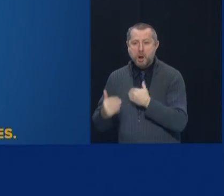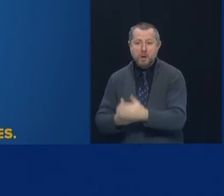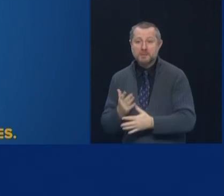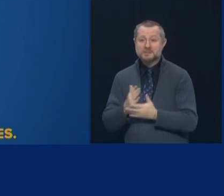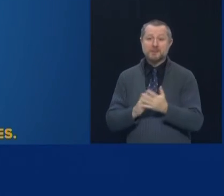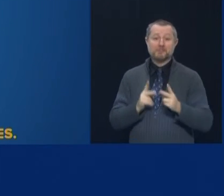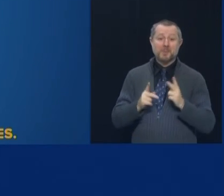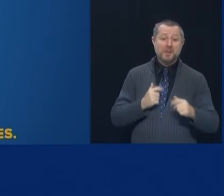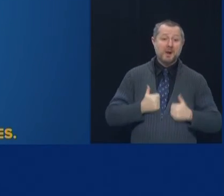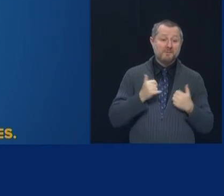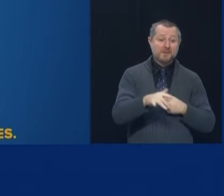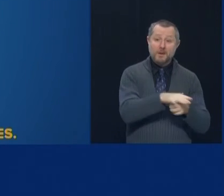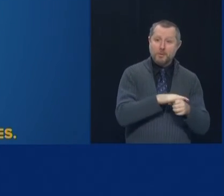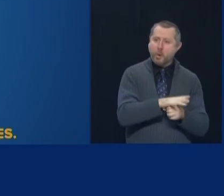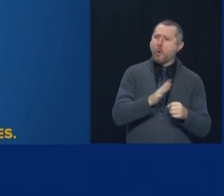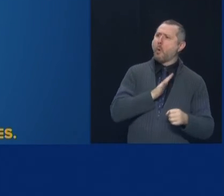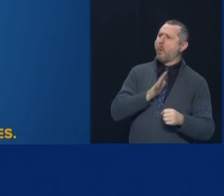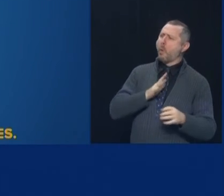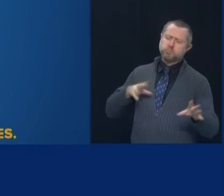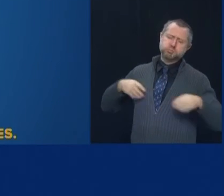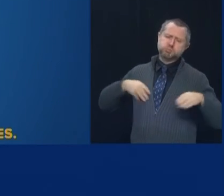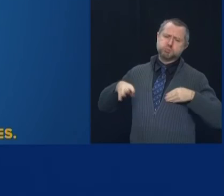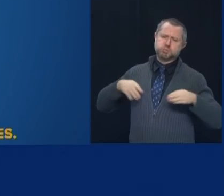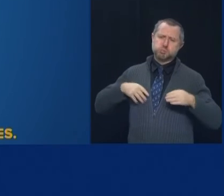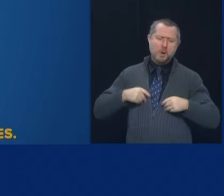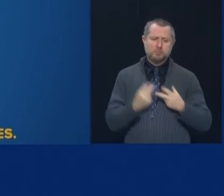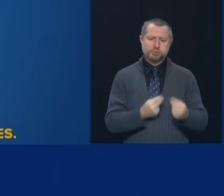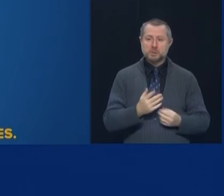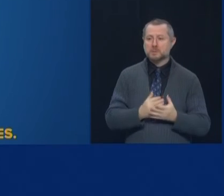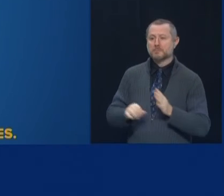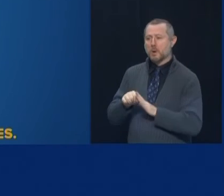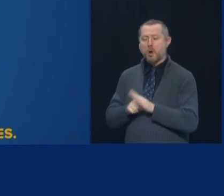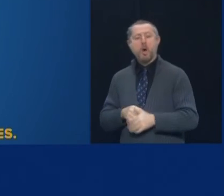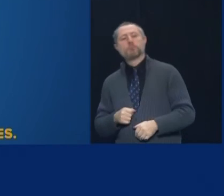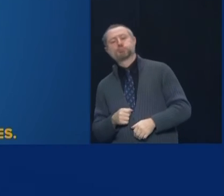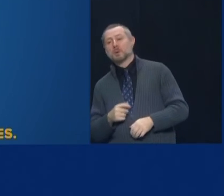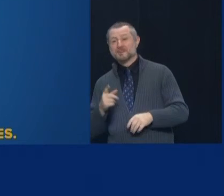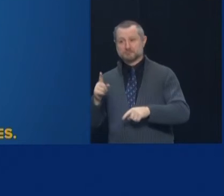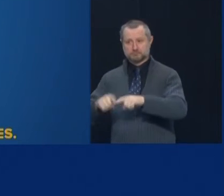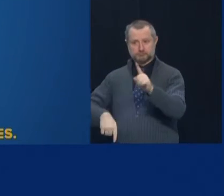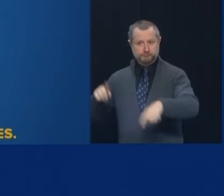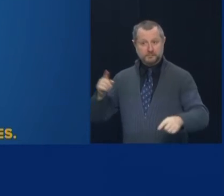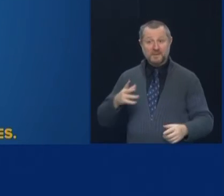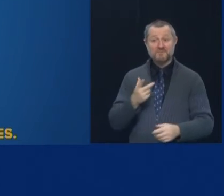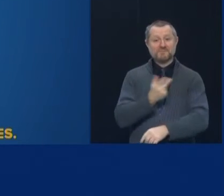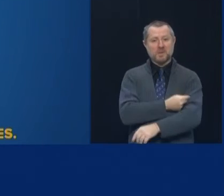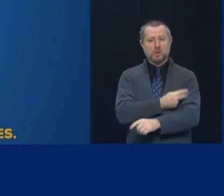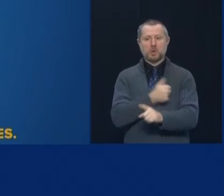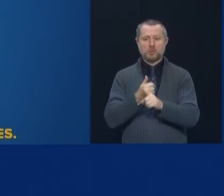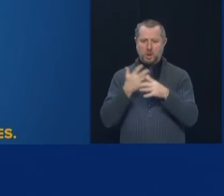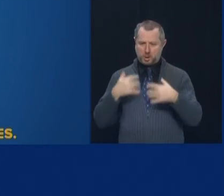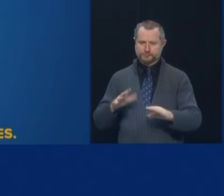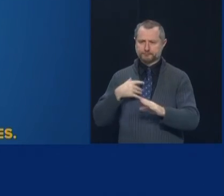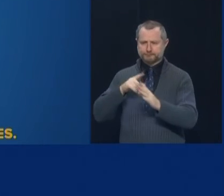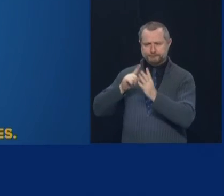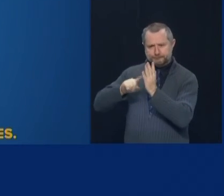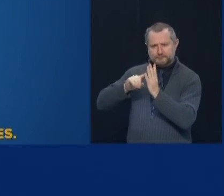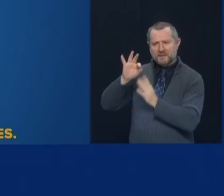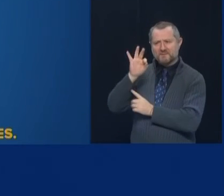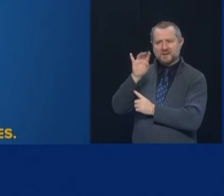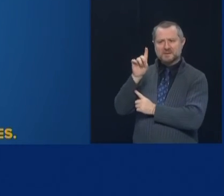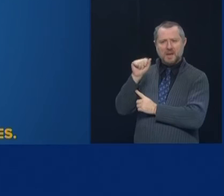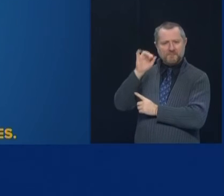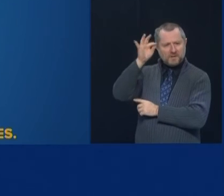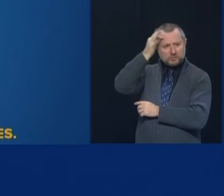population. On the vaccines, we've spoken to the FDA. Dr. Hahn is the commissioner of the